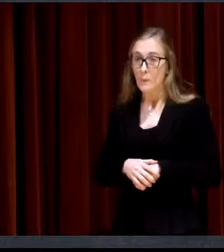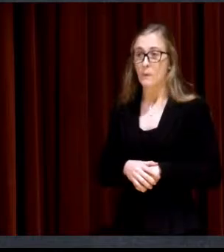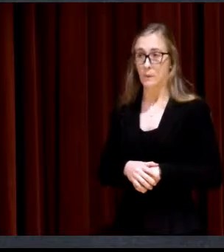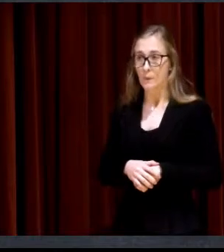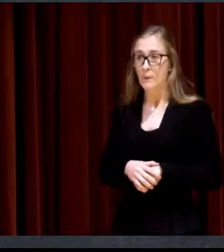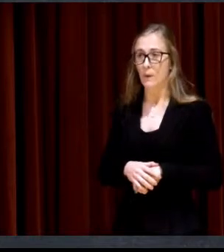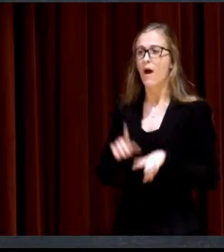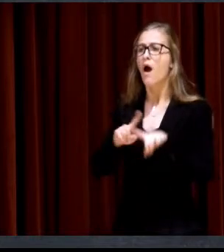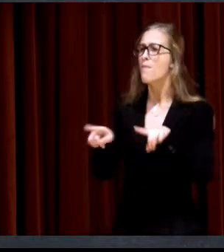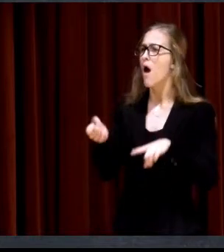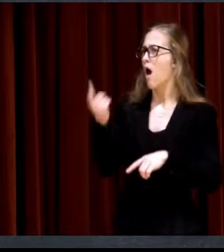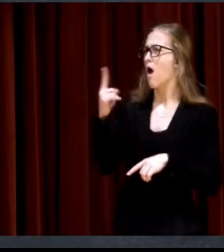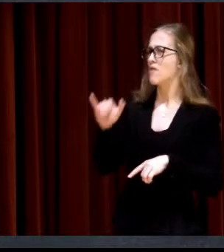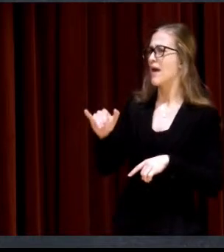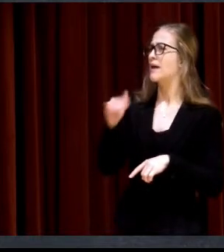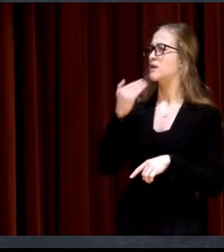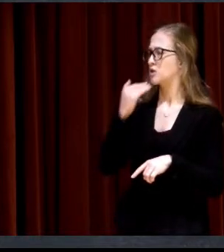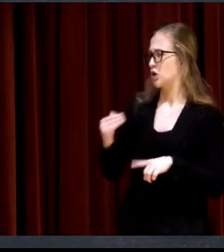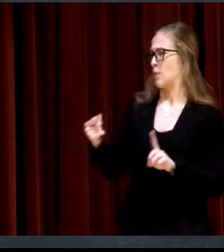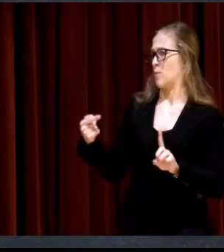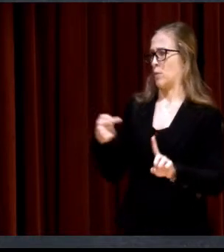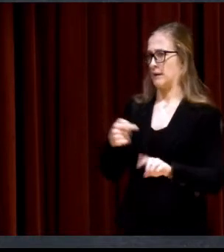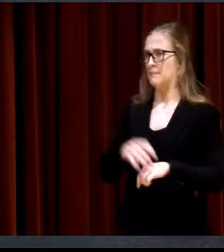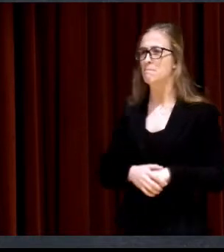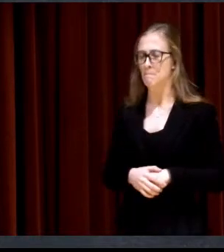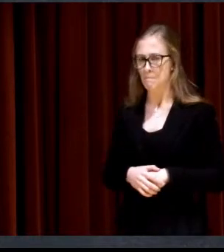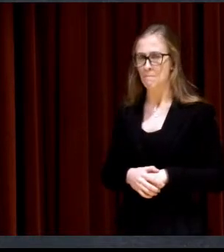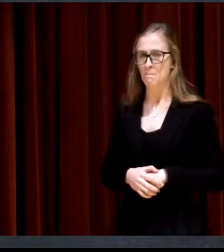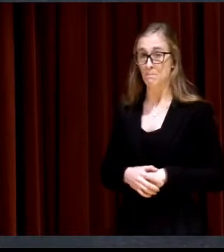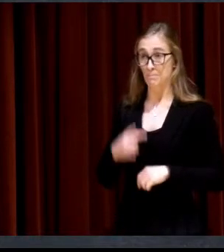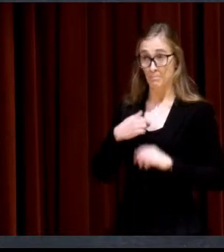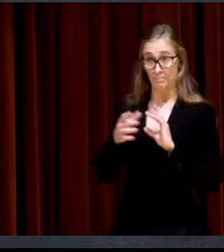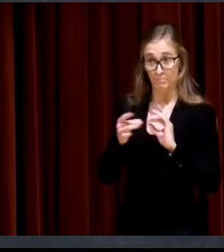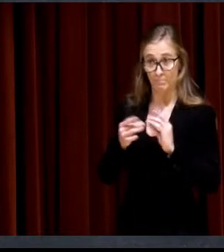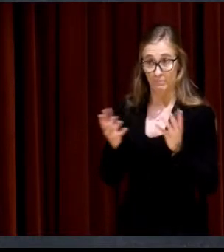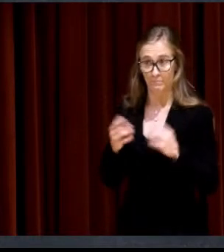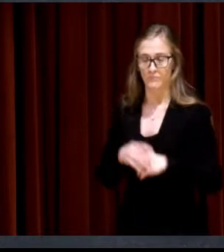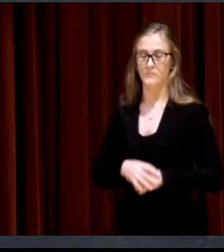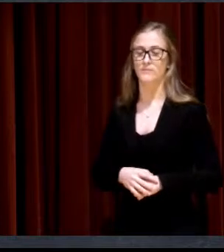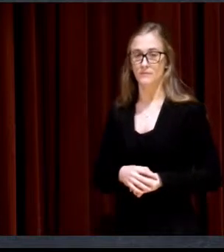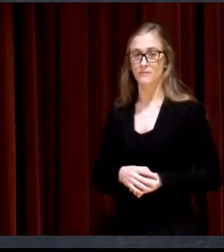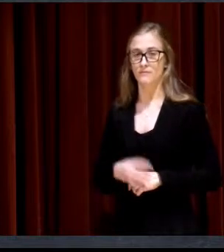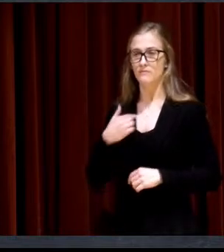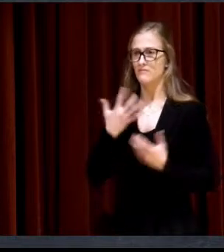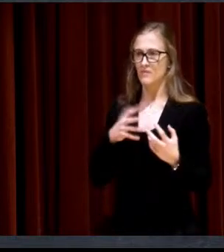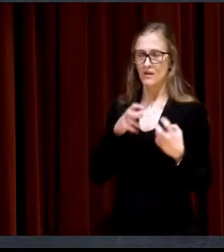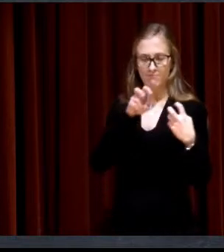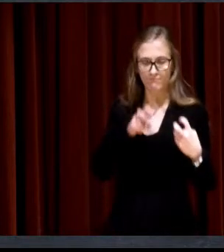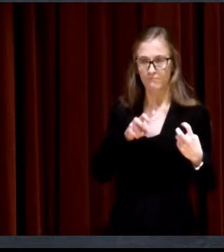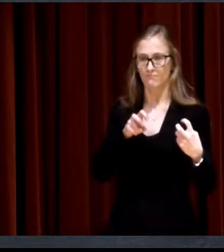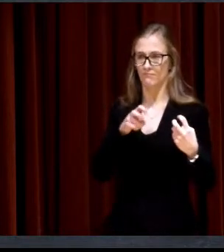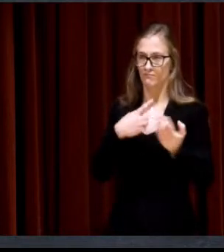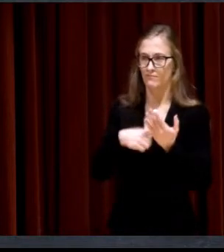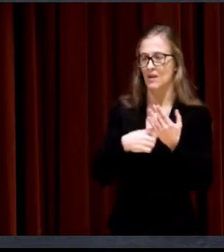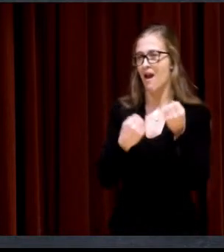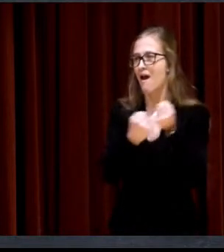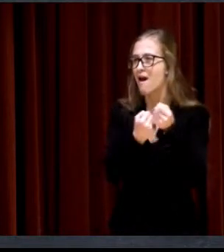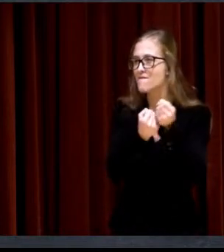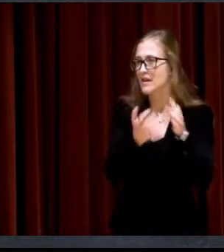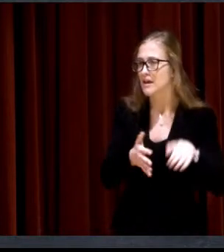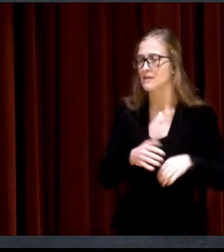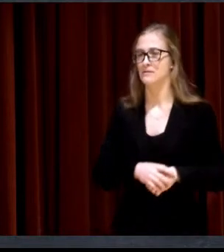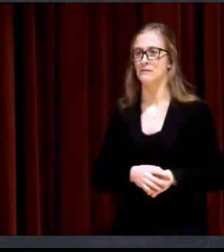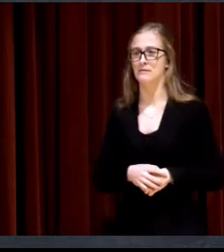But it's a great point. And I think what I would say, and I've talked to a lot of people, advocates on